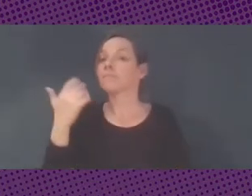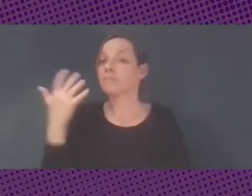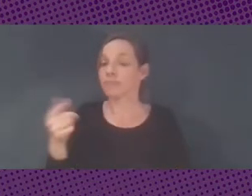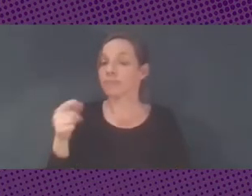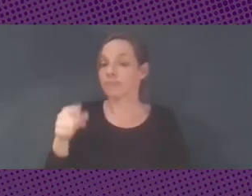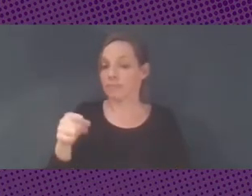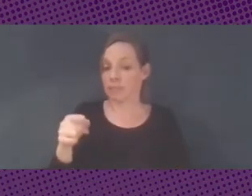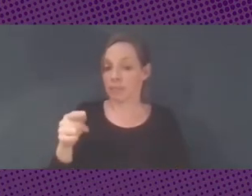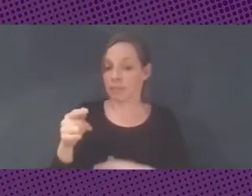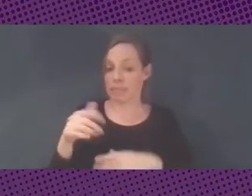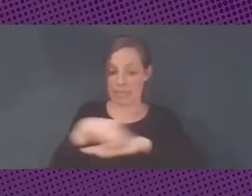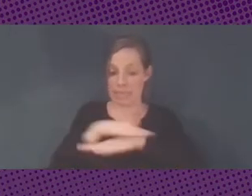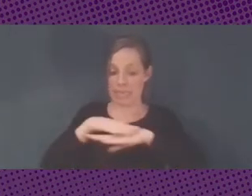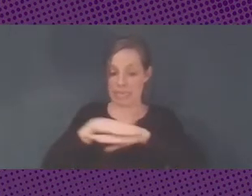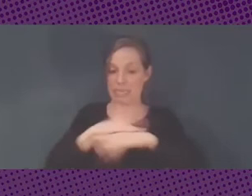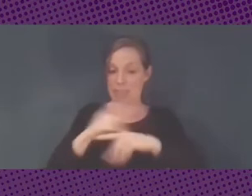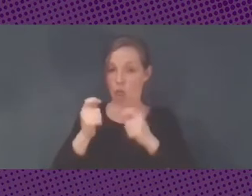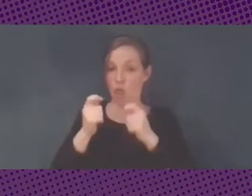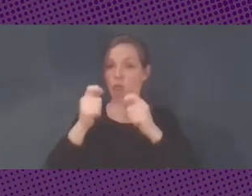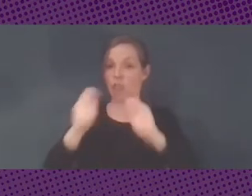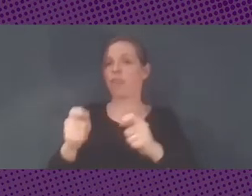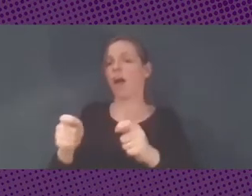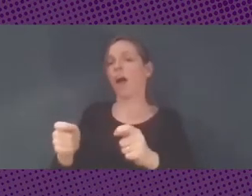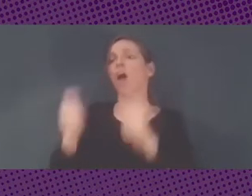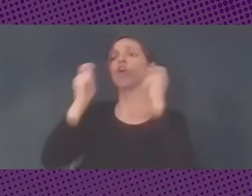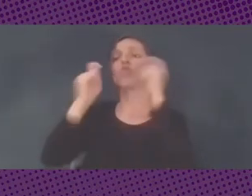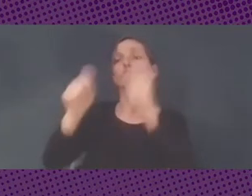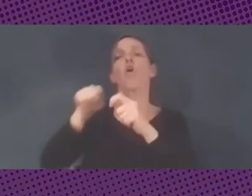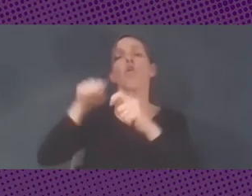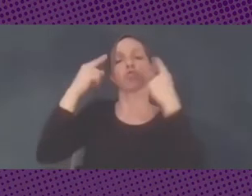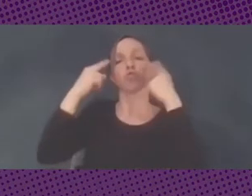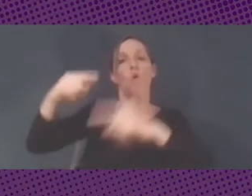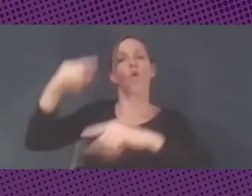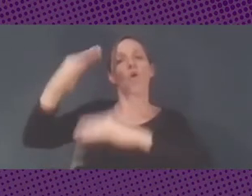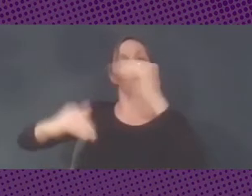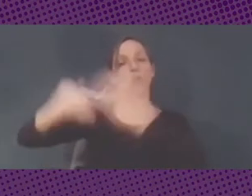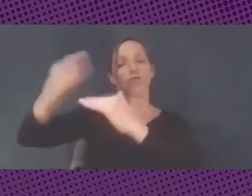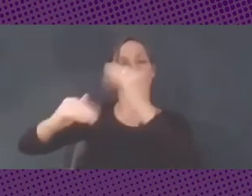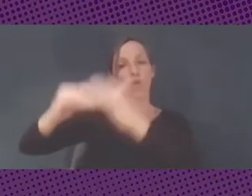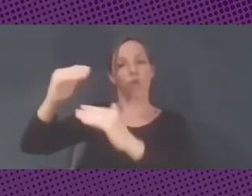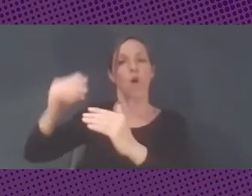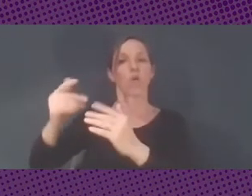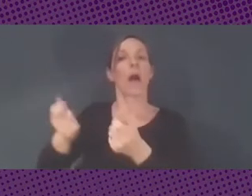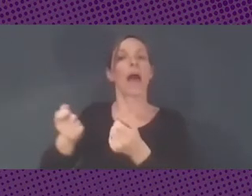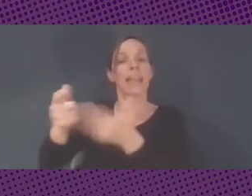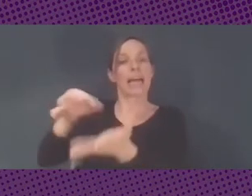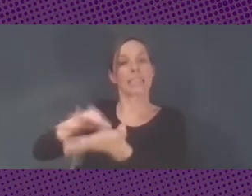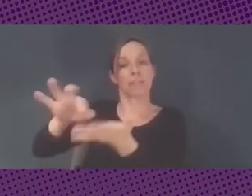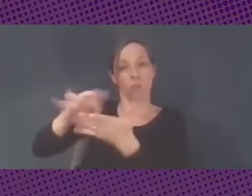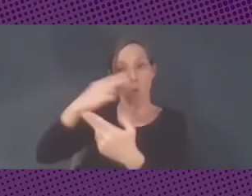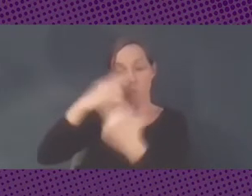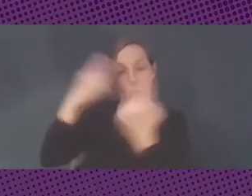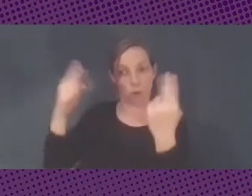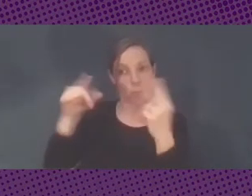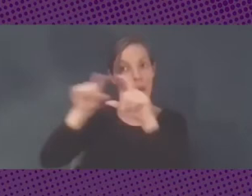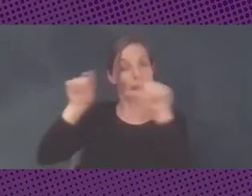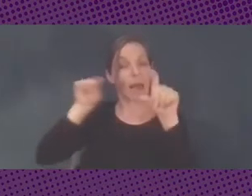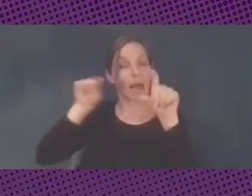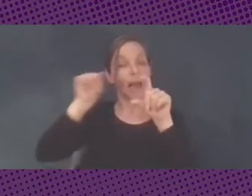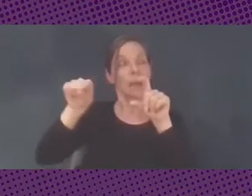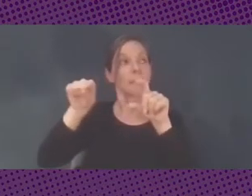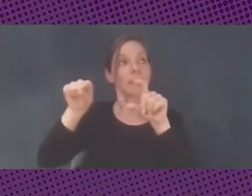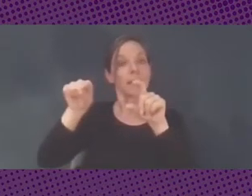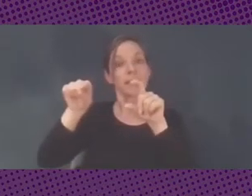and delivery of public services to a private company or to a private operator. Right.